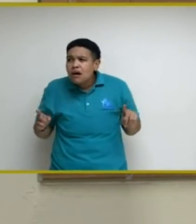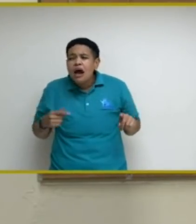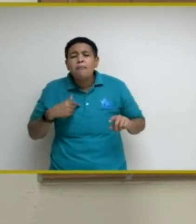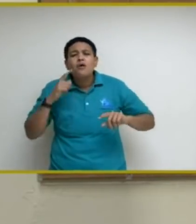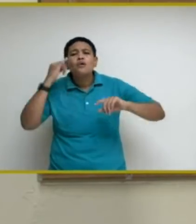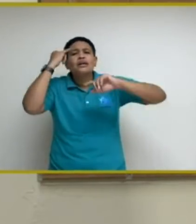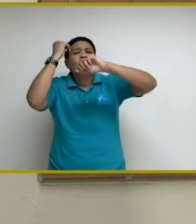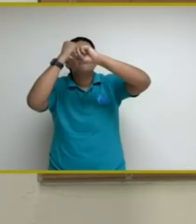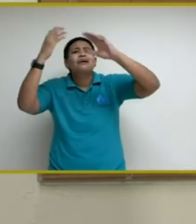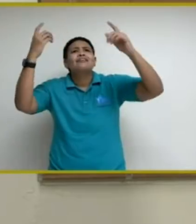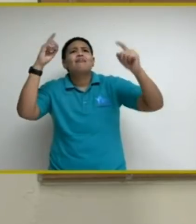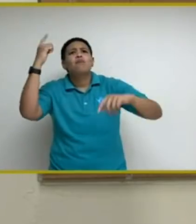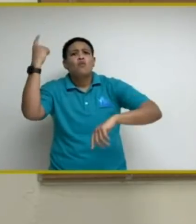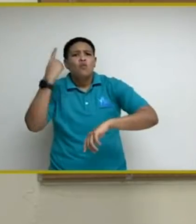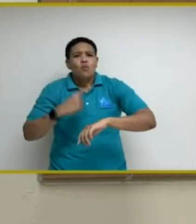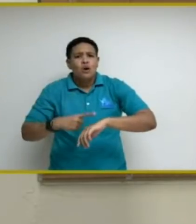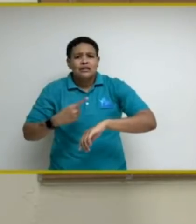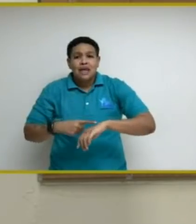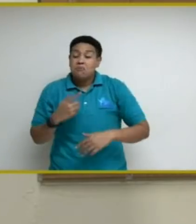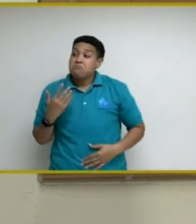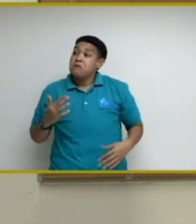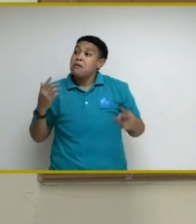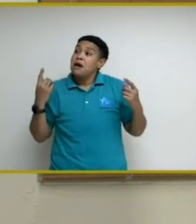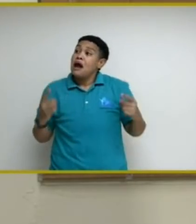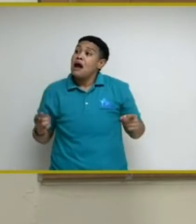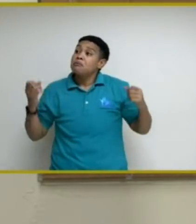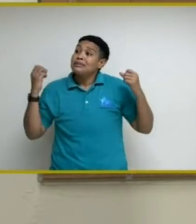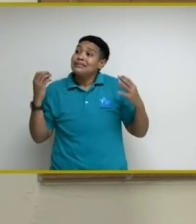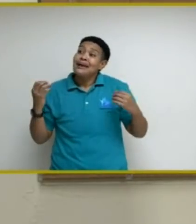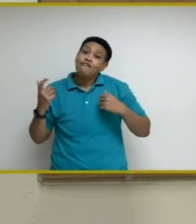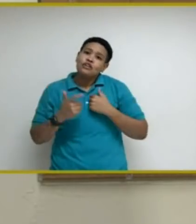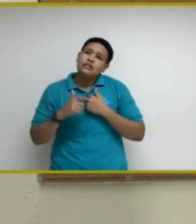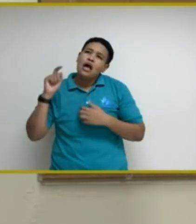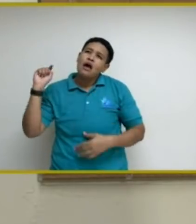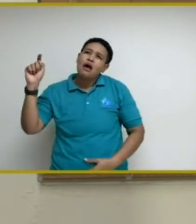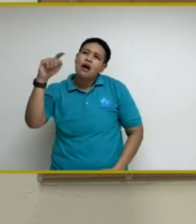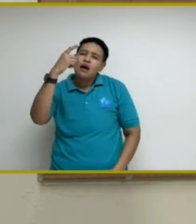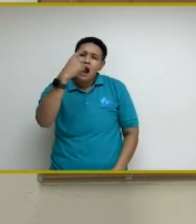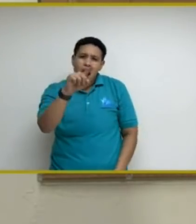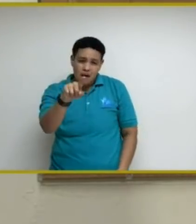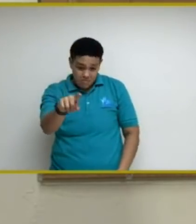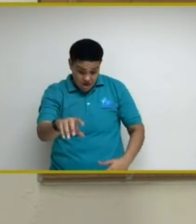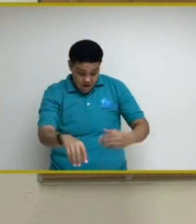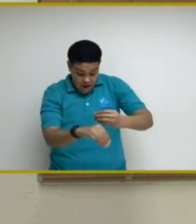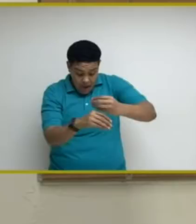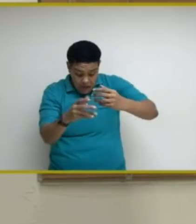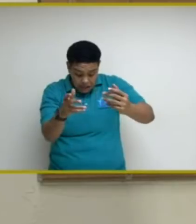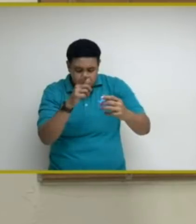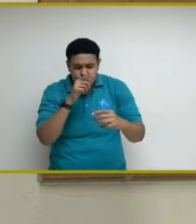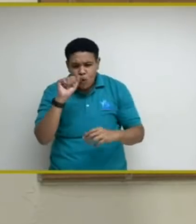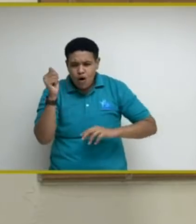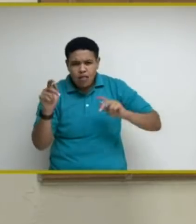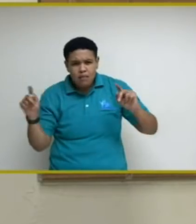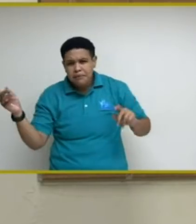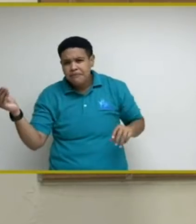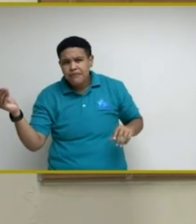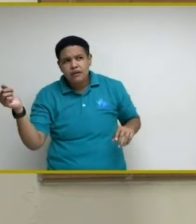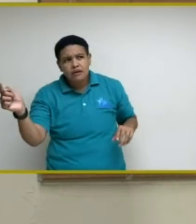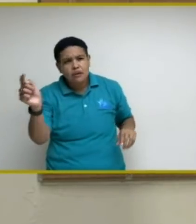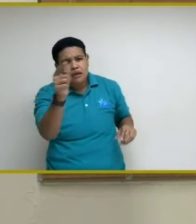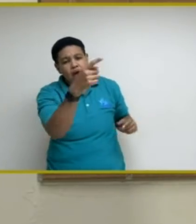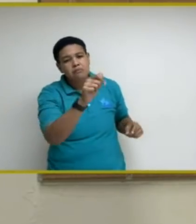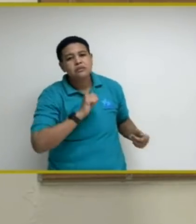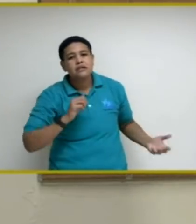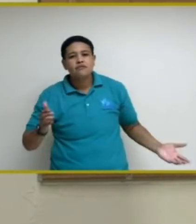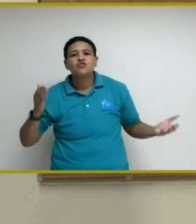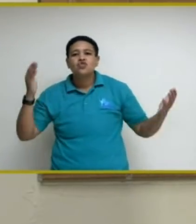has happened once, that it may have happened several times also to other persons. I would